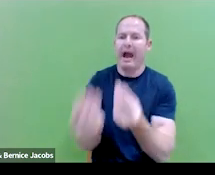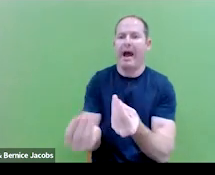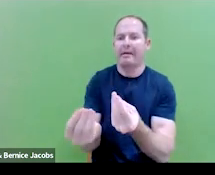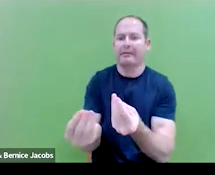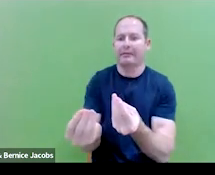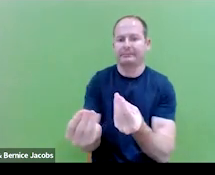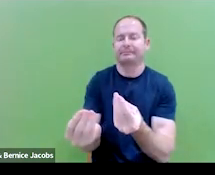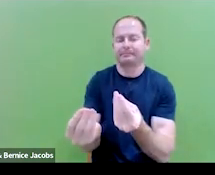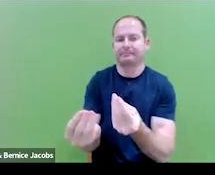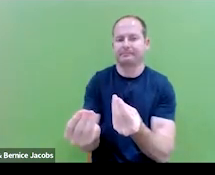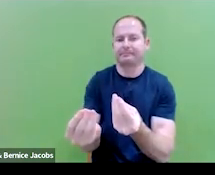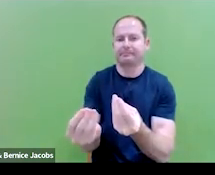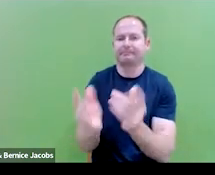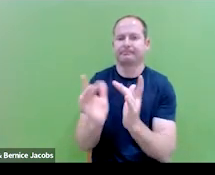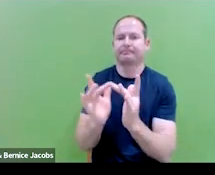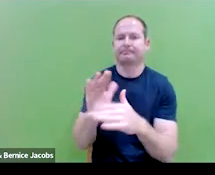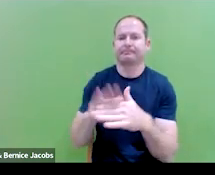see.